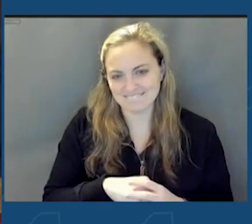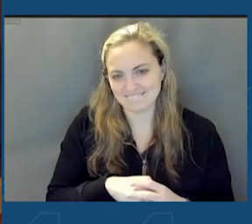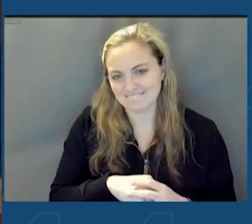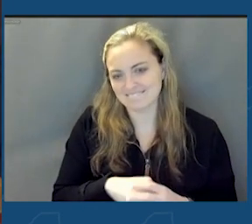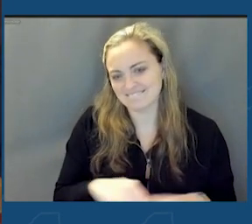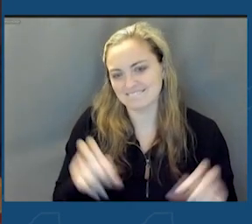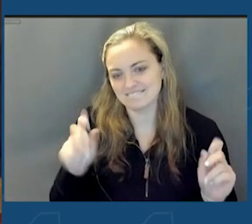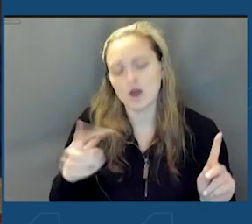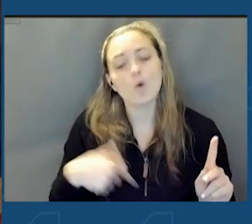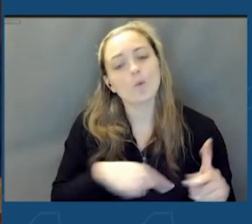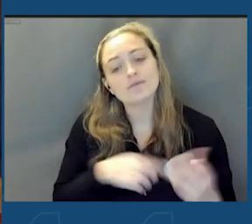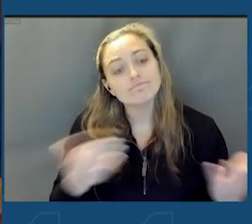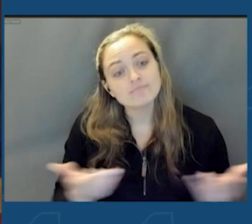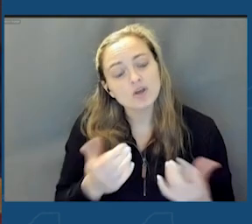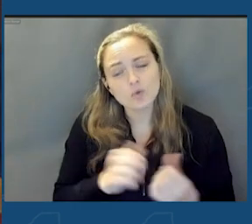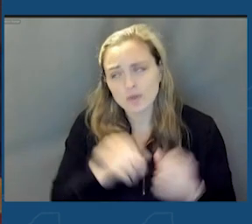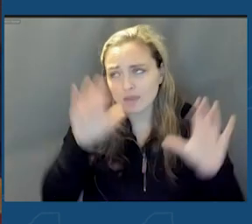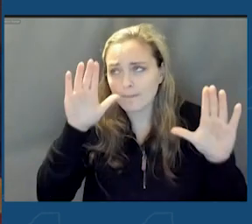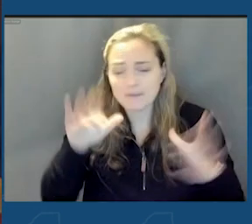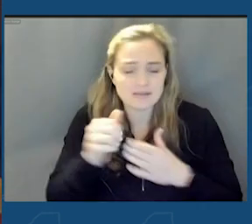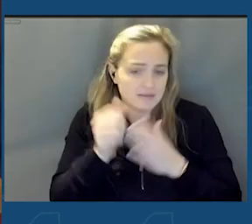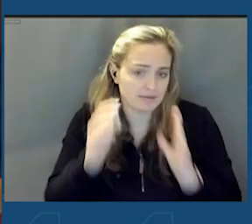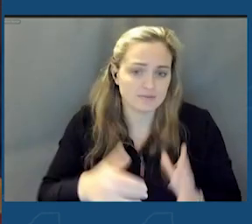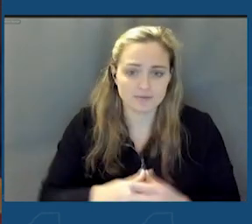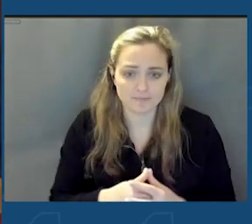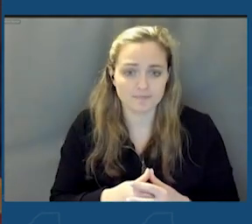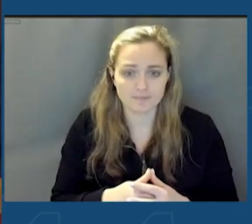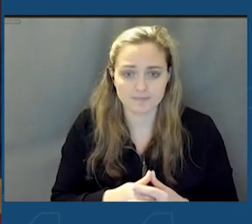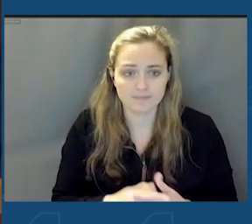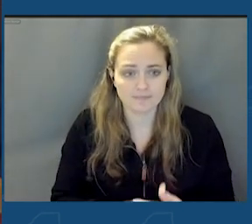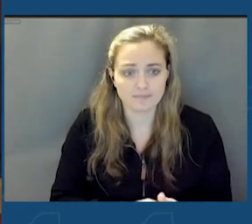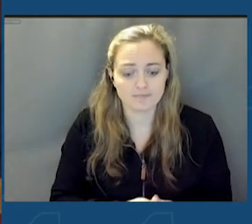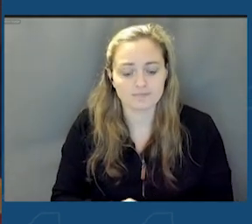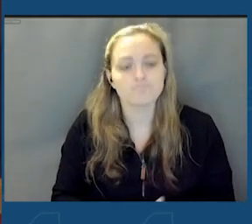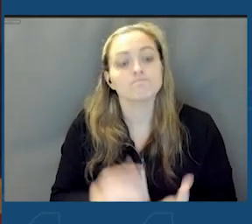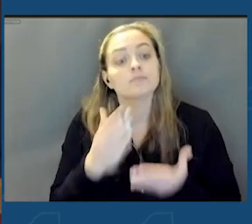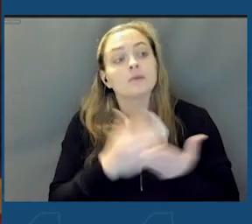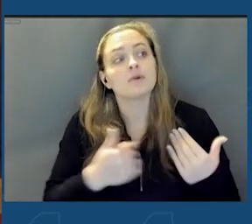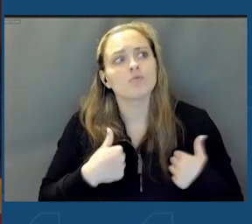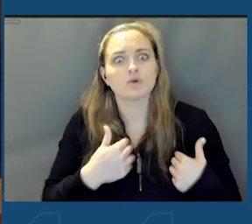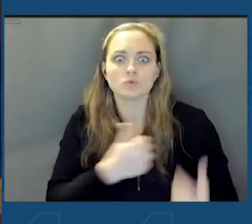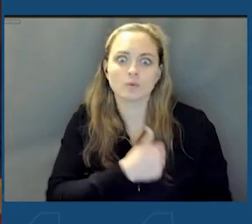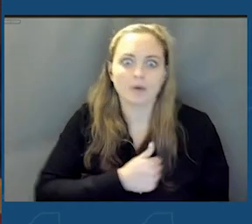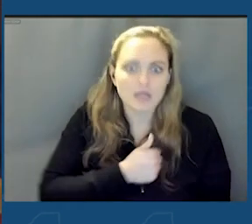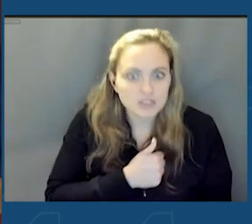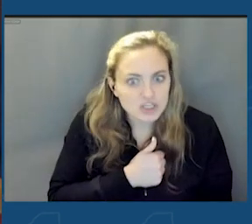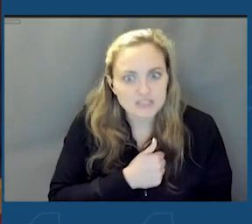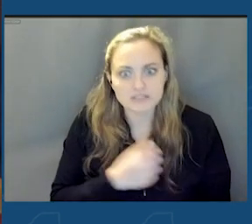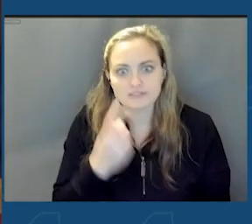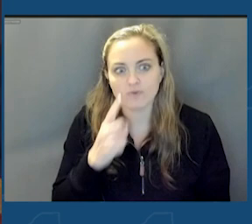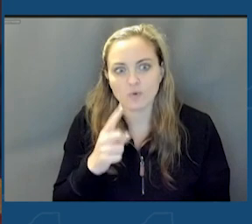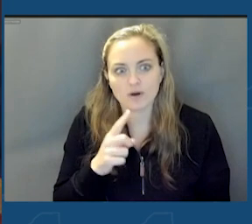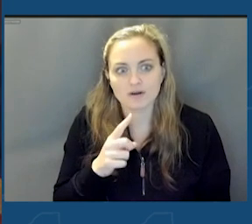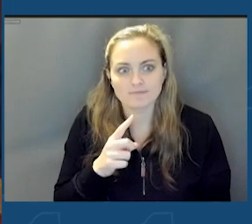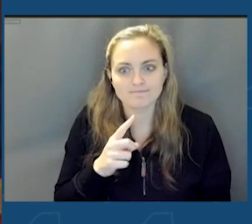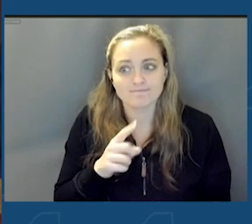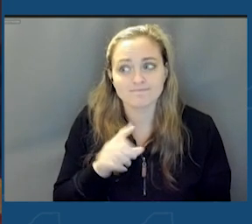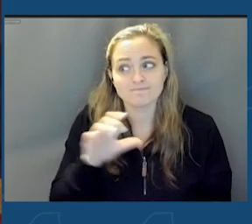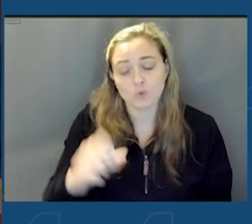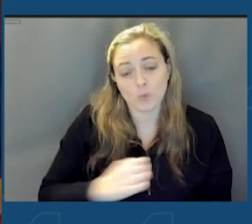But we are here with extraordinary leaders. Part of me wants to apologize for taking your assembly member